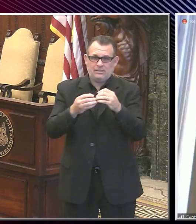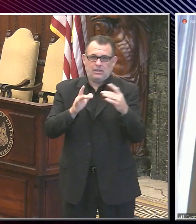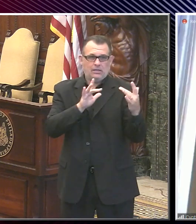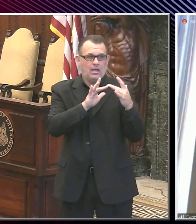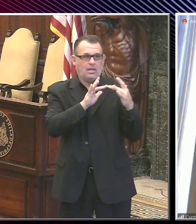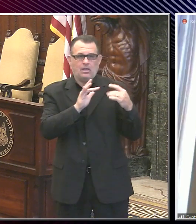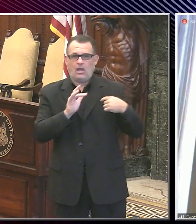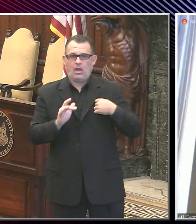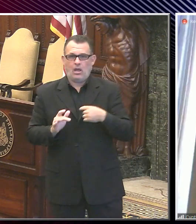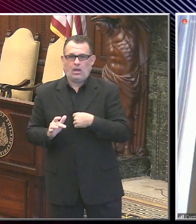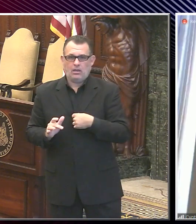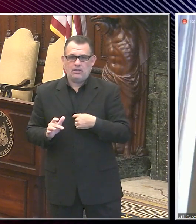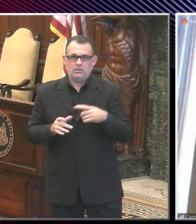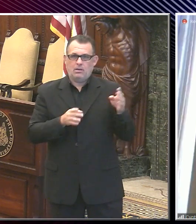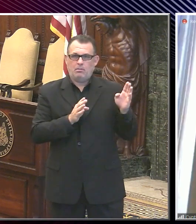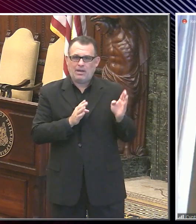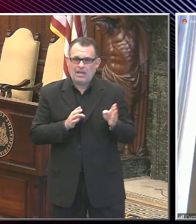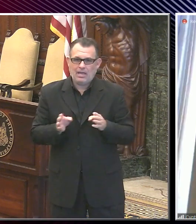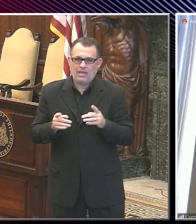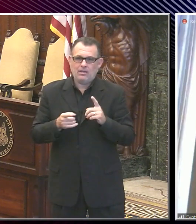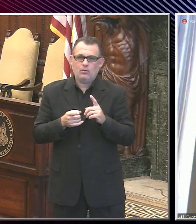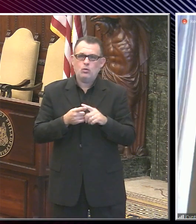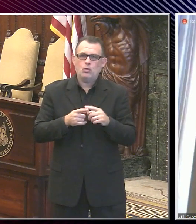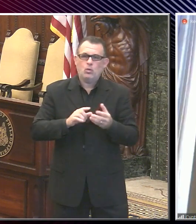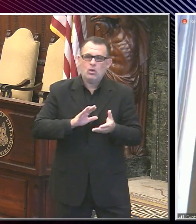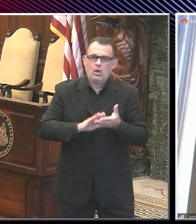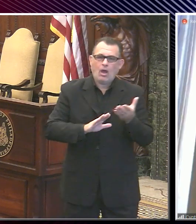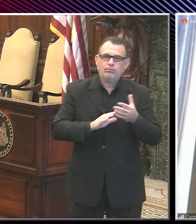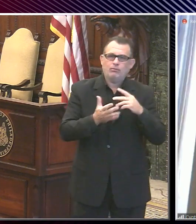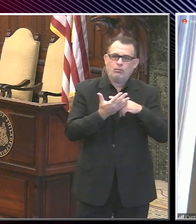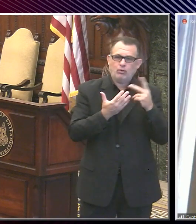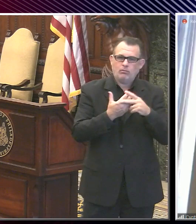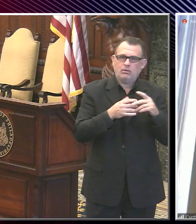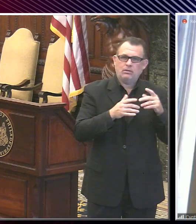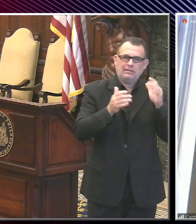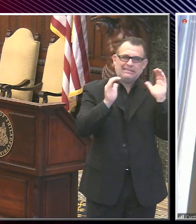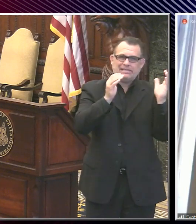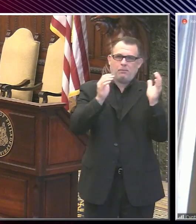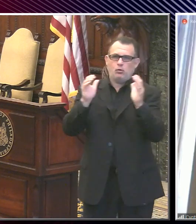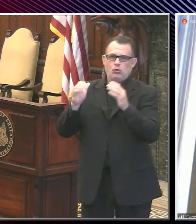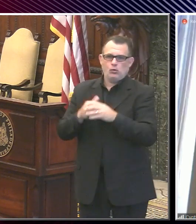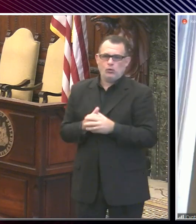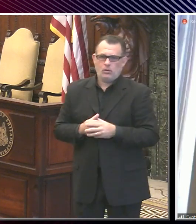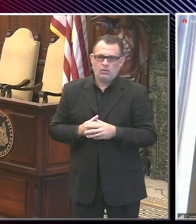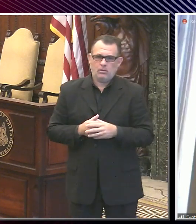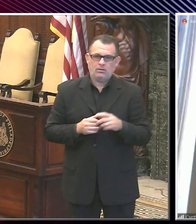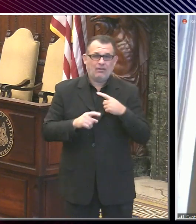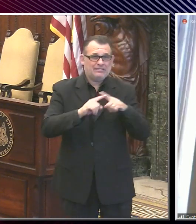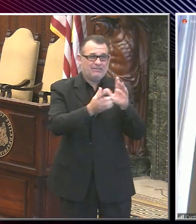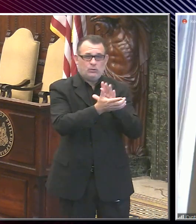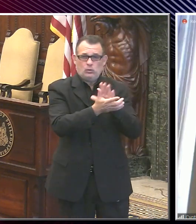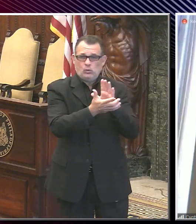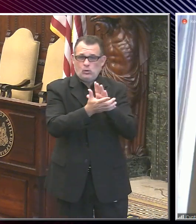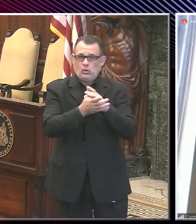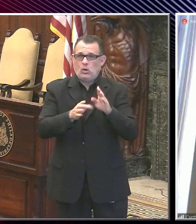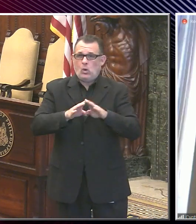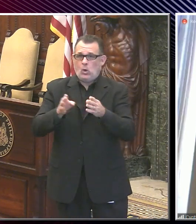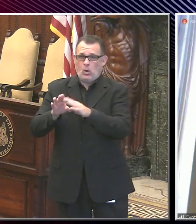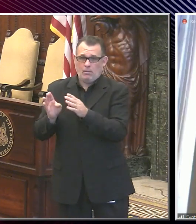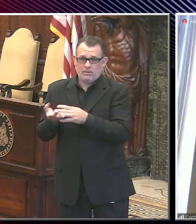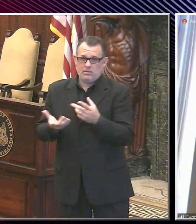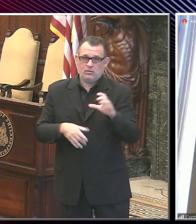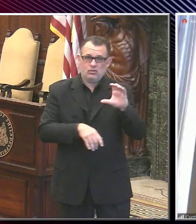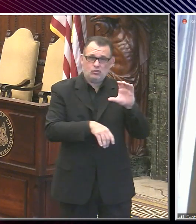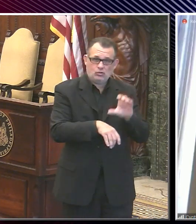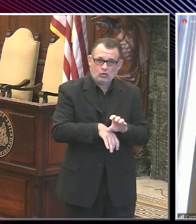are planning to operate similar programming. There's also a lot of faith-based institutions that are opening their congregations and their doors